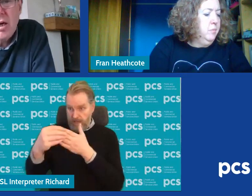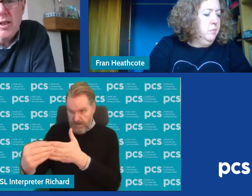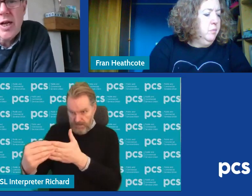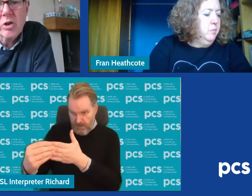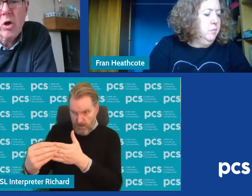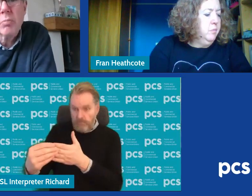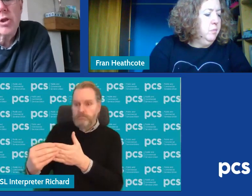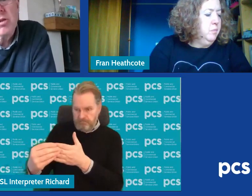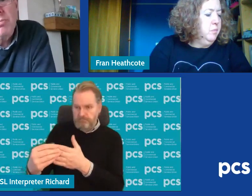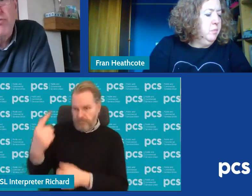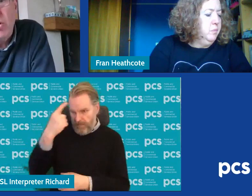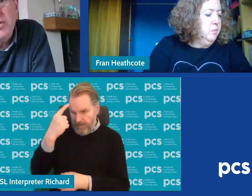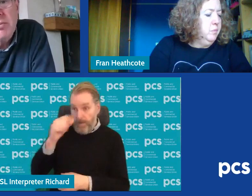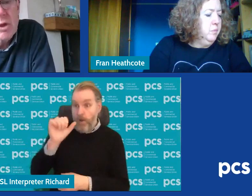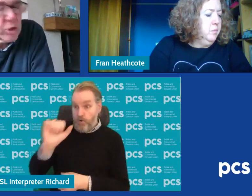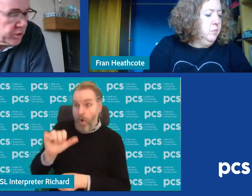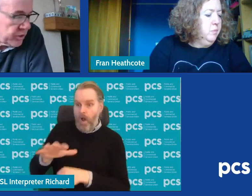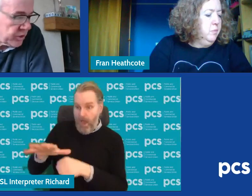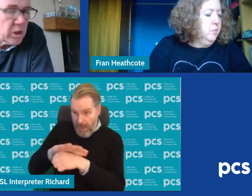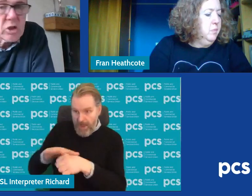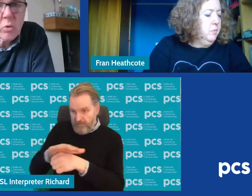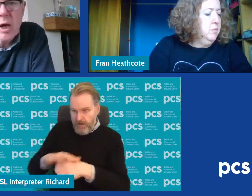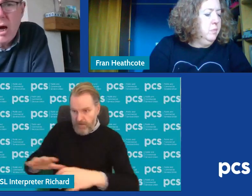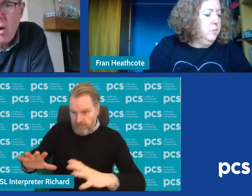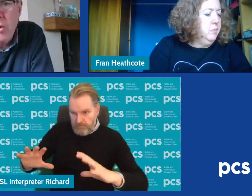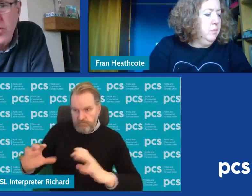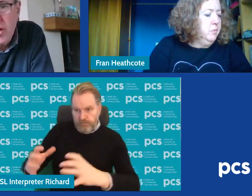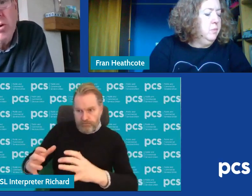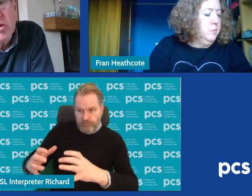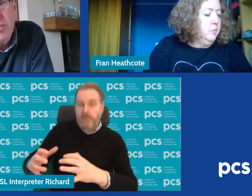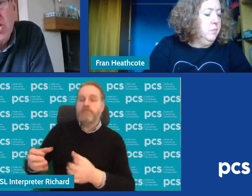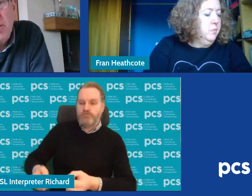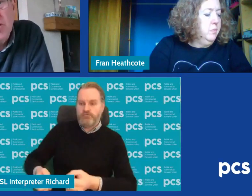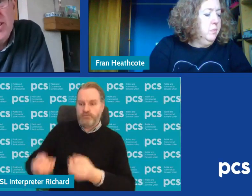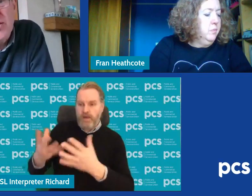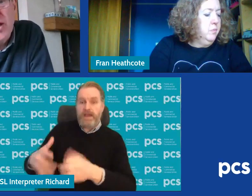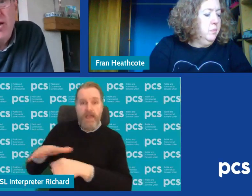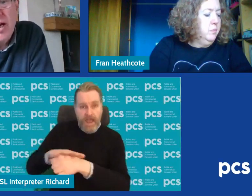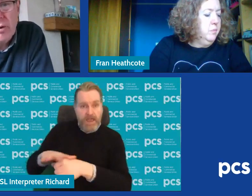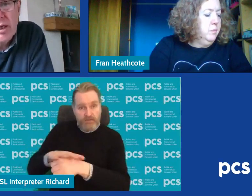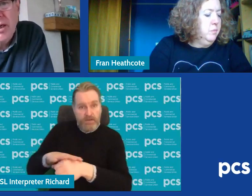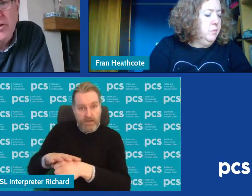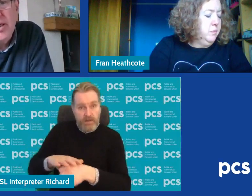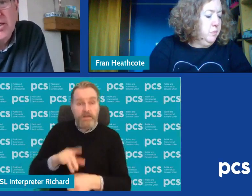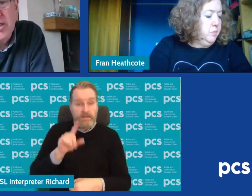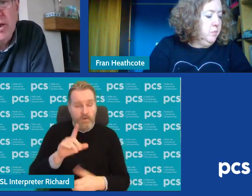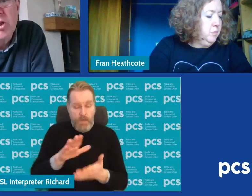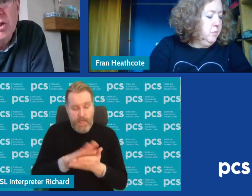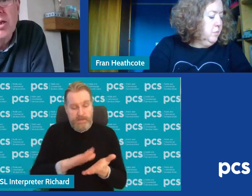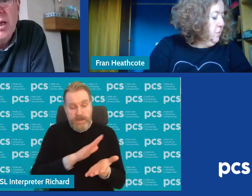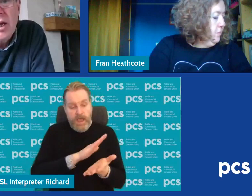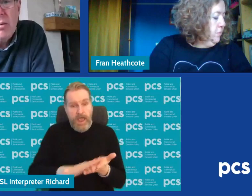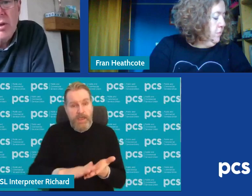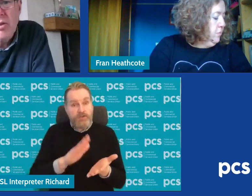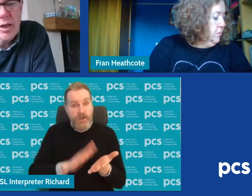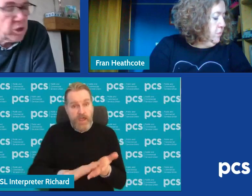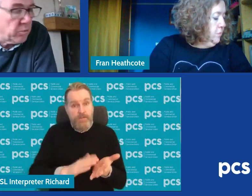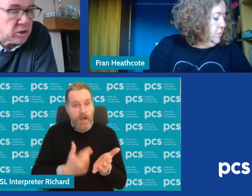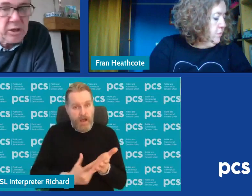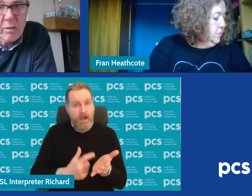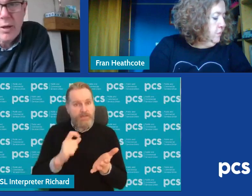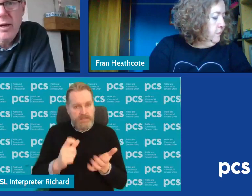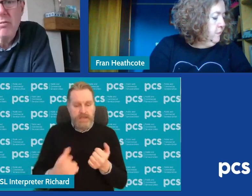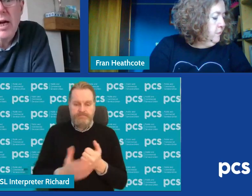consider targeted action options and put forward submissions. So we are wanting those from HMRC, and they are currently under consideration. And we